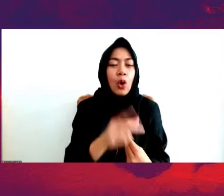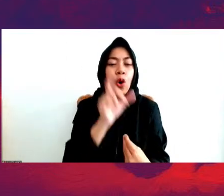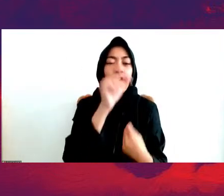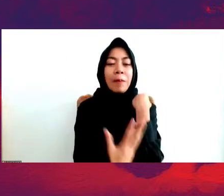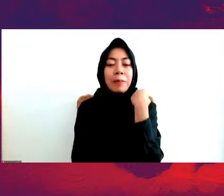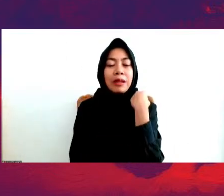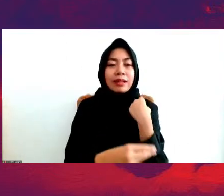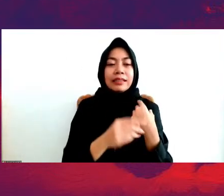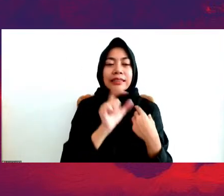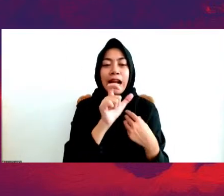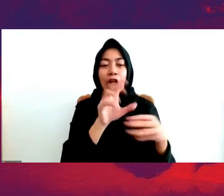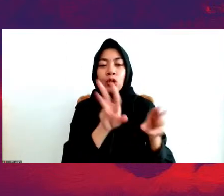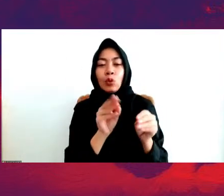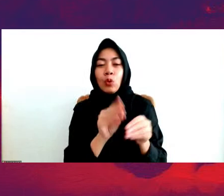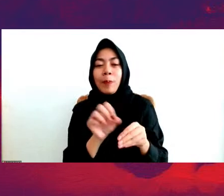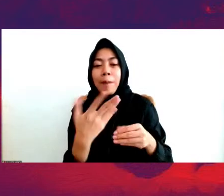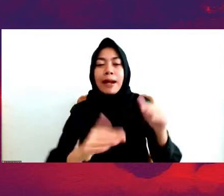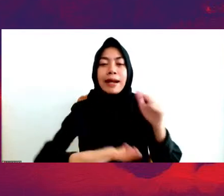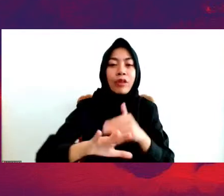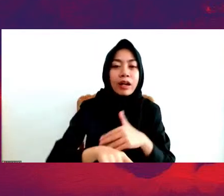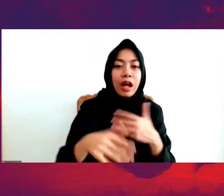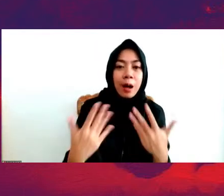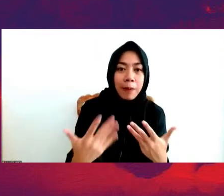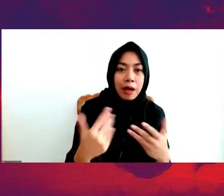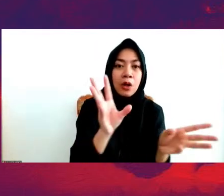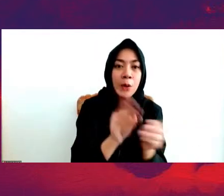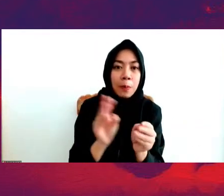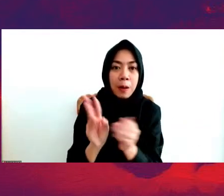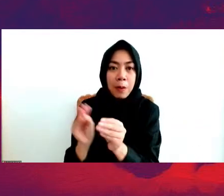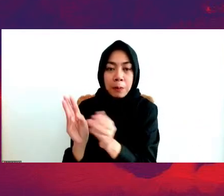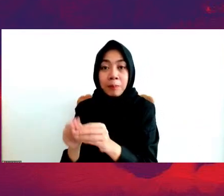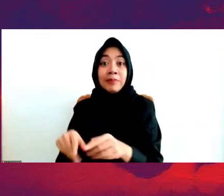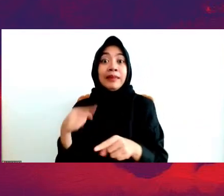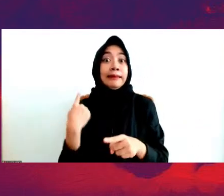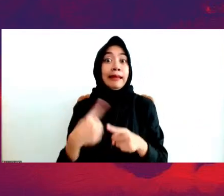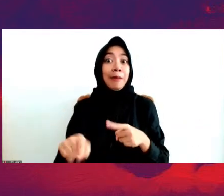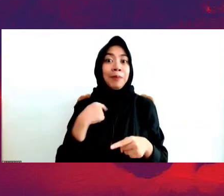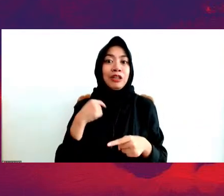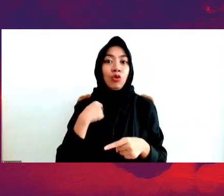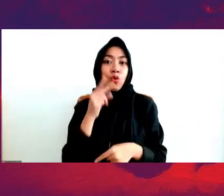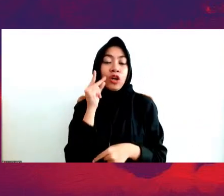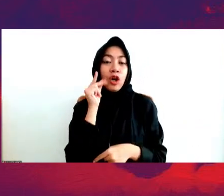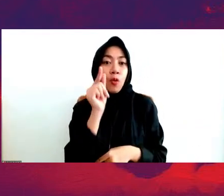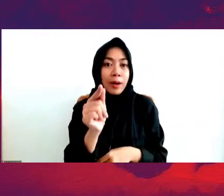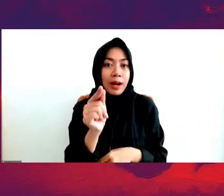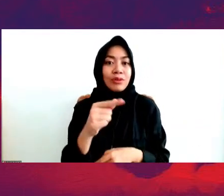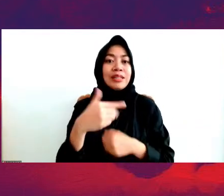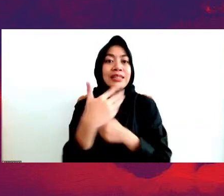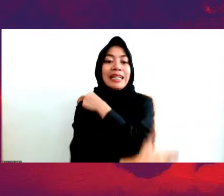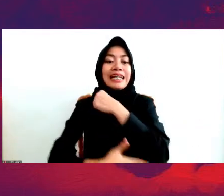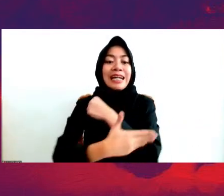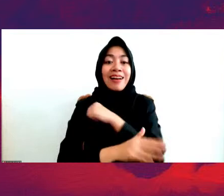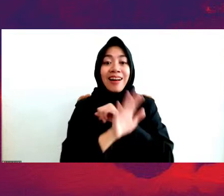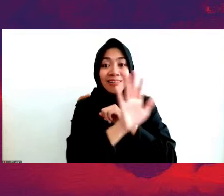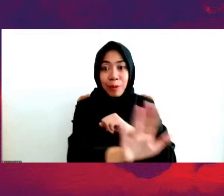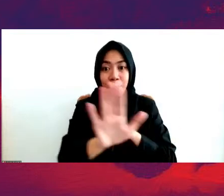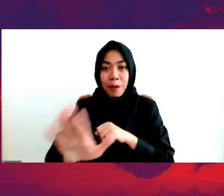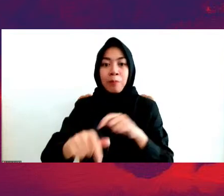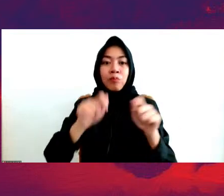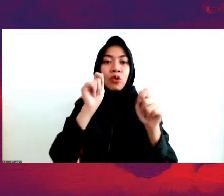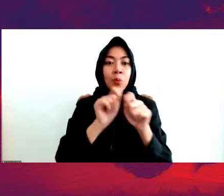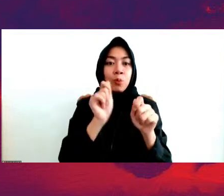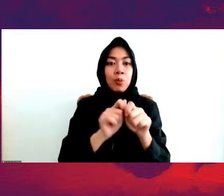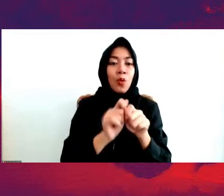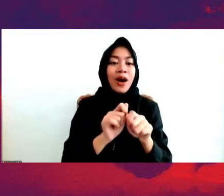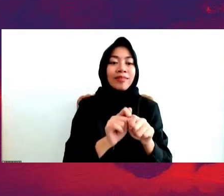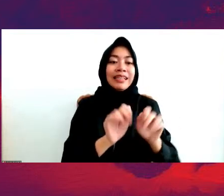a country level, it's strongly recommended, or it is the must for any country to develop their own measure of